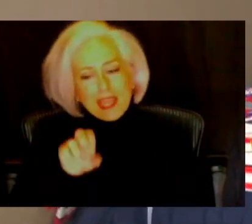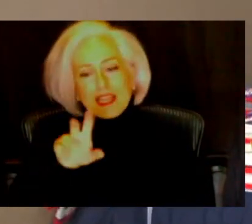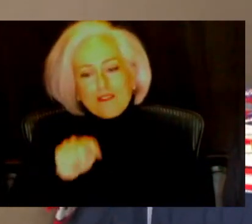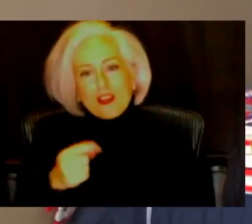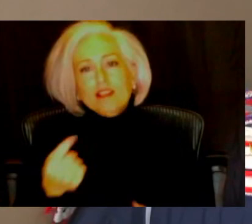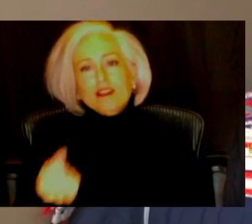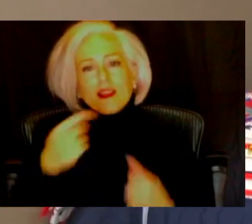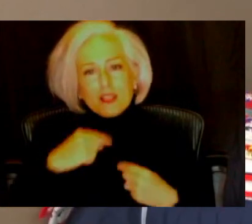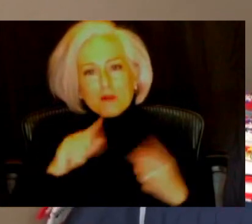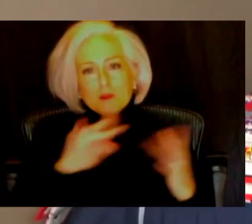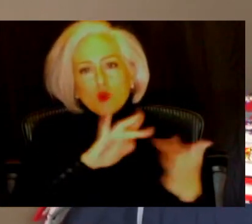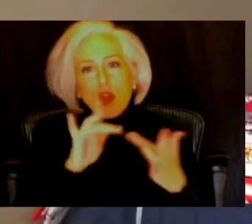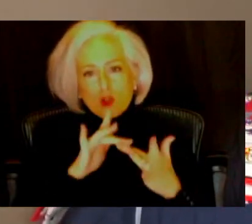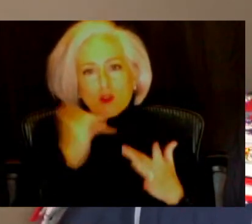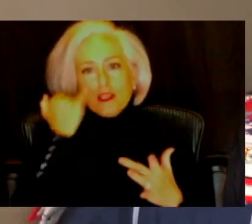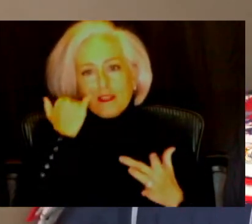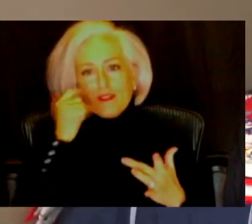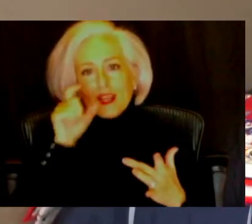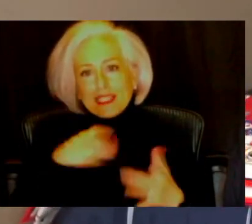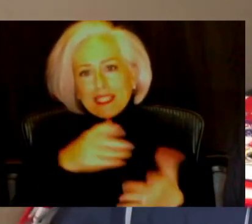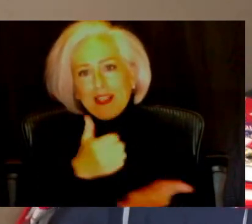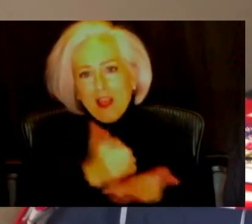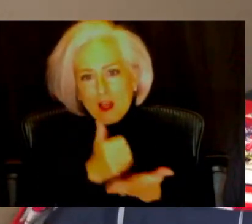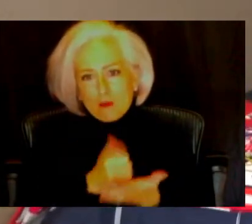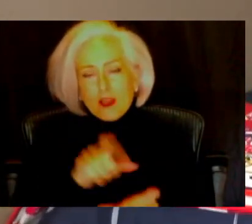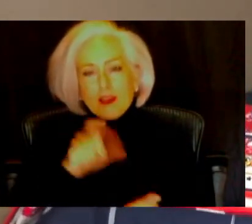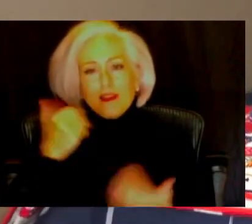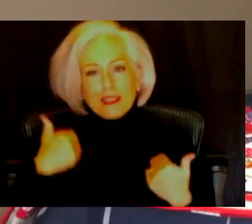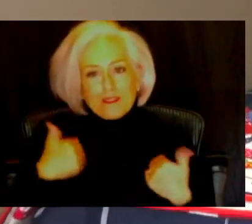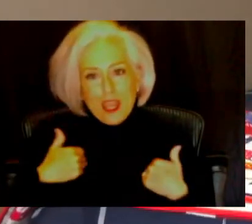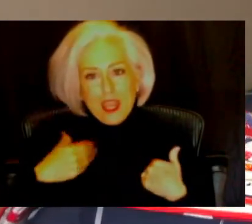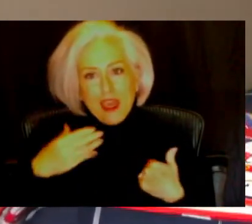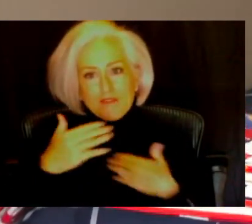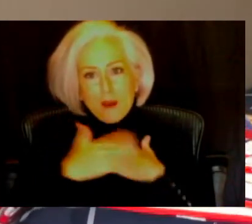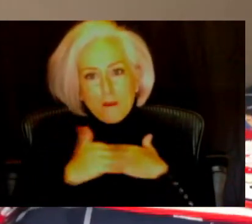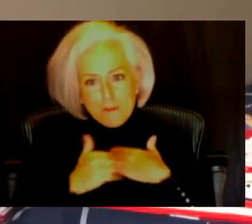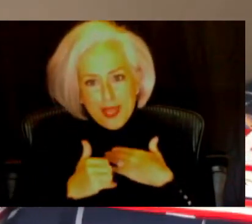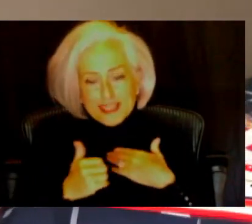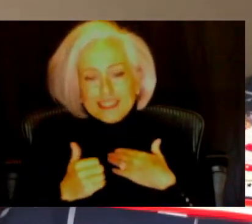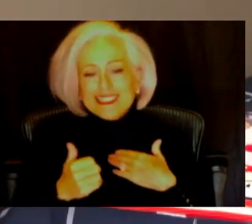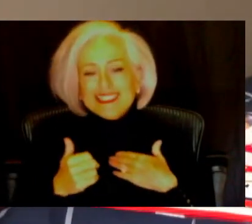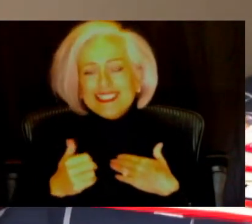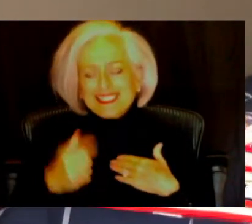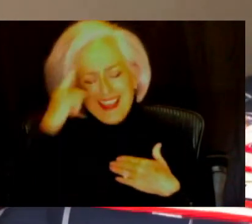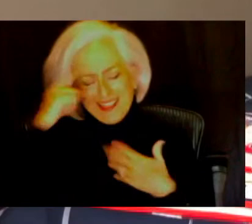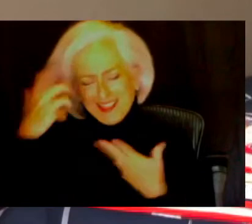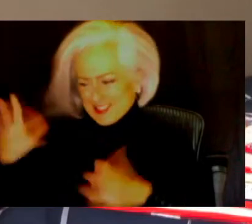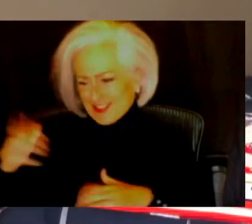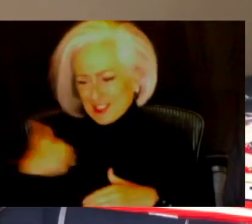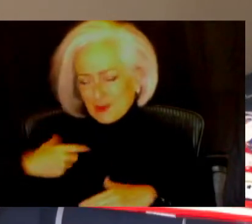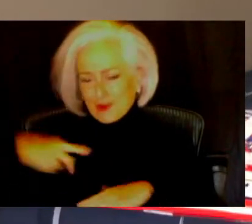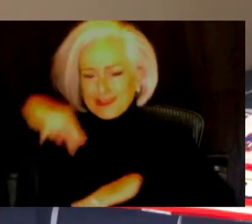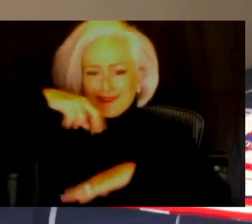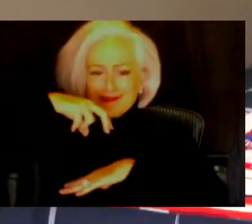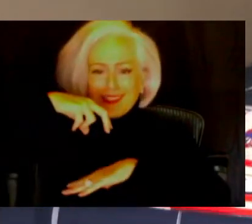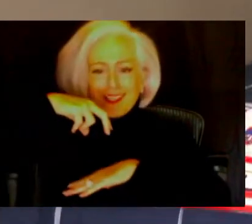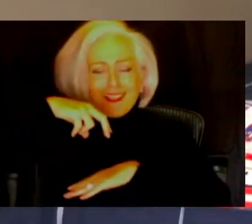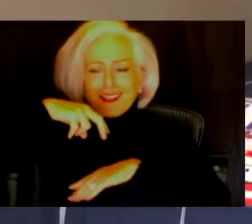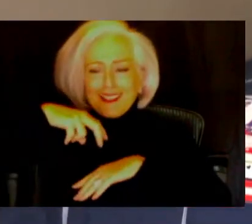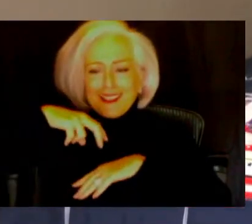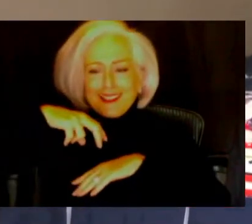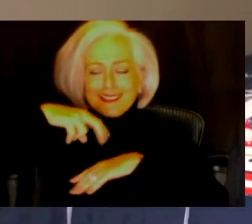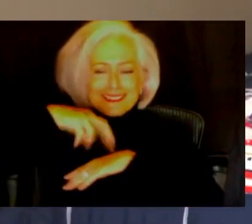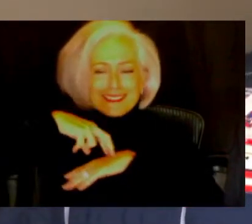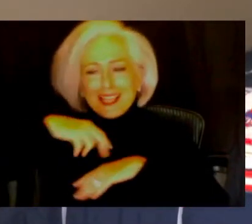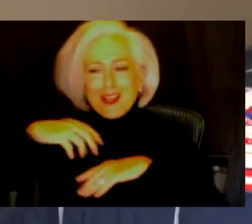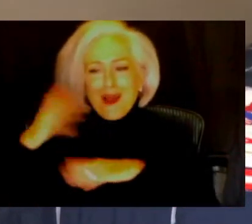and get help. If they have pets, we have pet food. Archie's kind of done with being on the bed here, I think. But we have pet food, leashes,